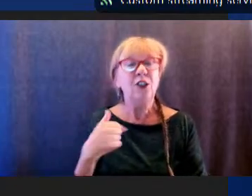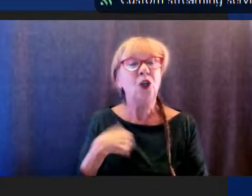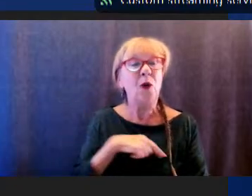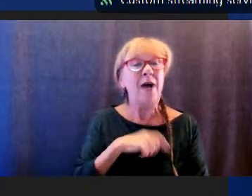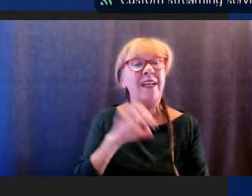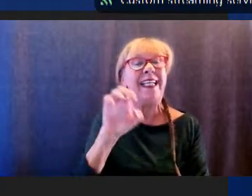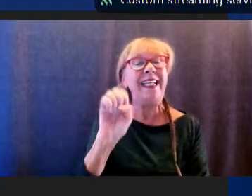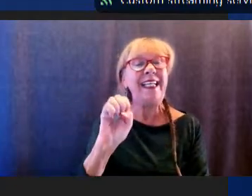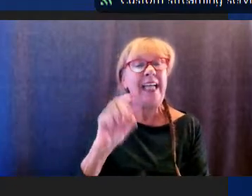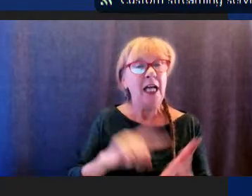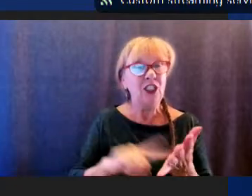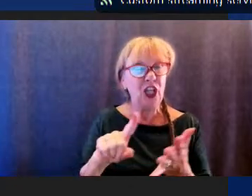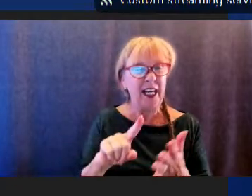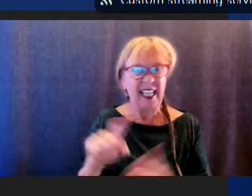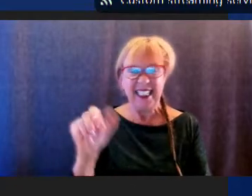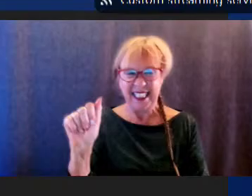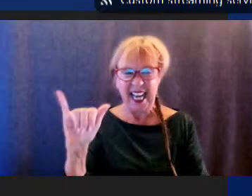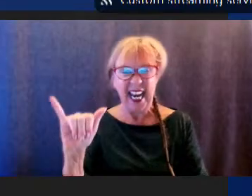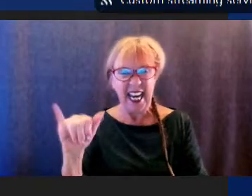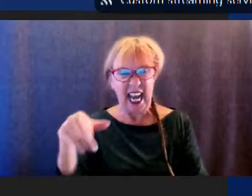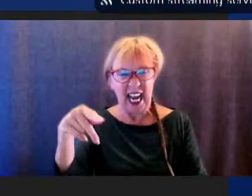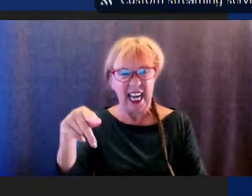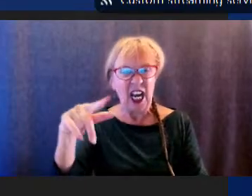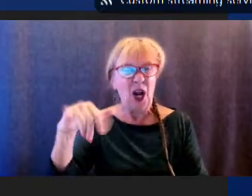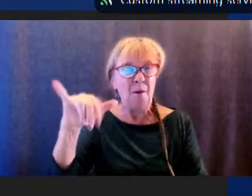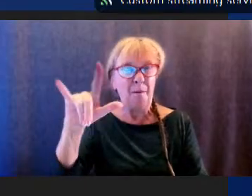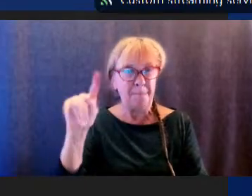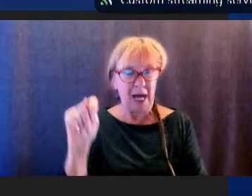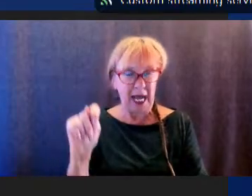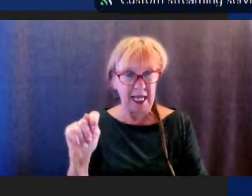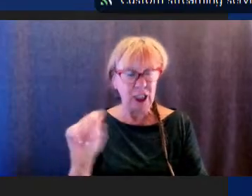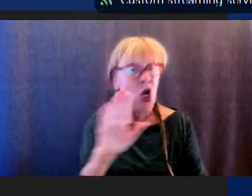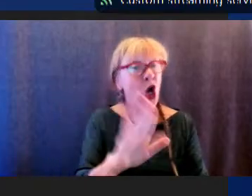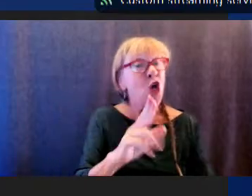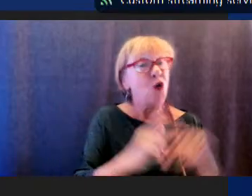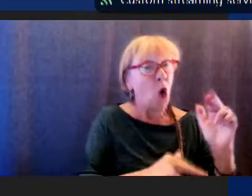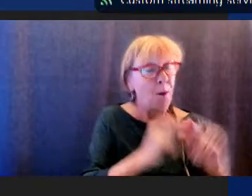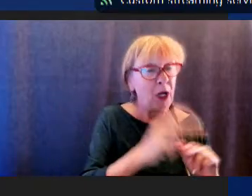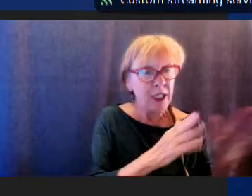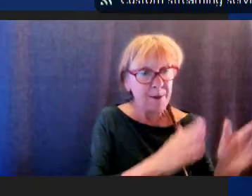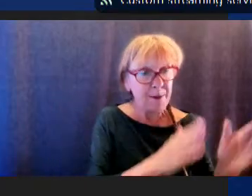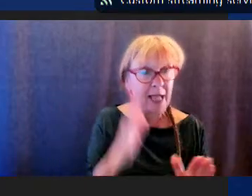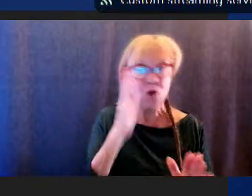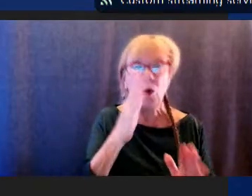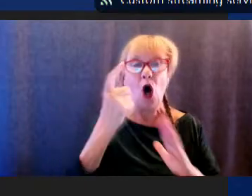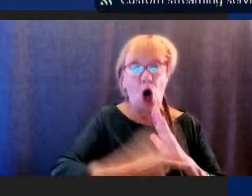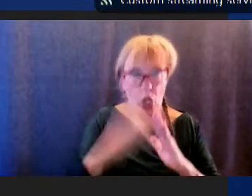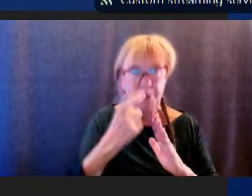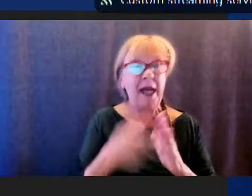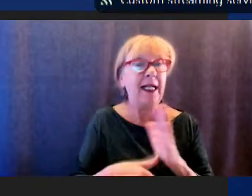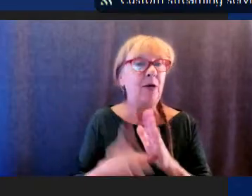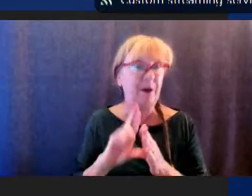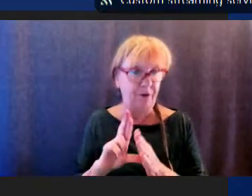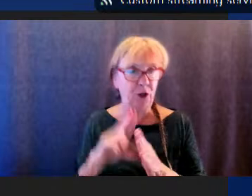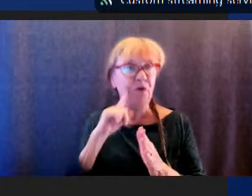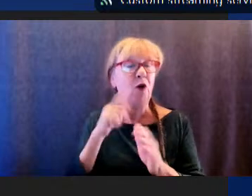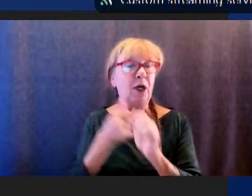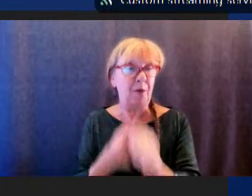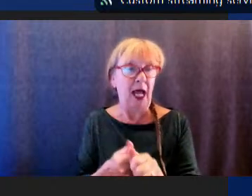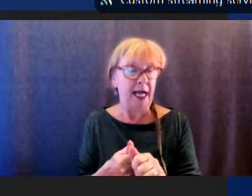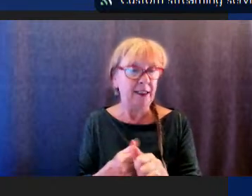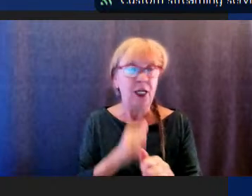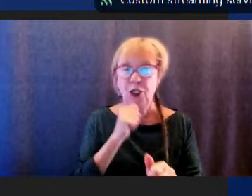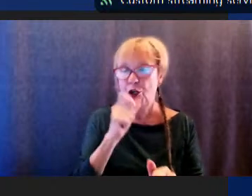you will get your building plans automatically reviewed for compliance, so you don't have to wait for them to be manually